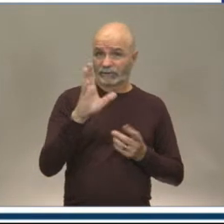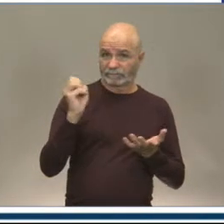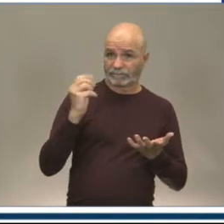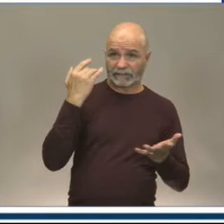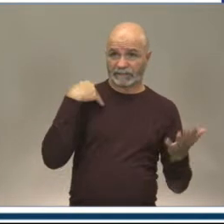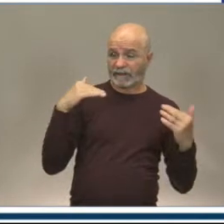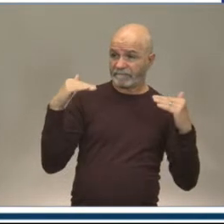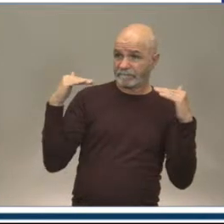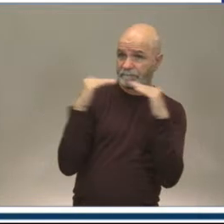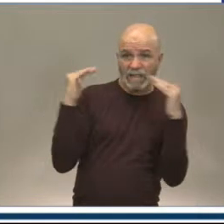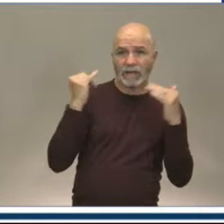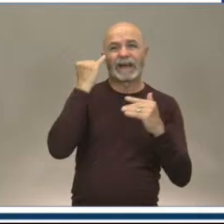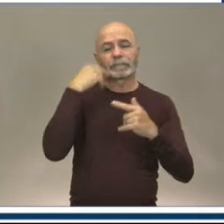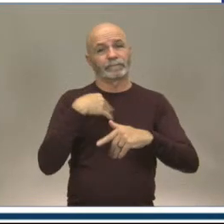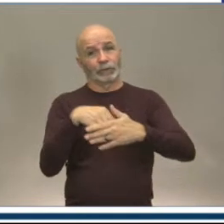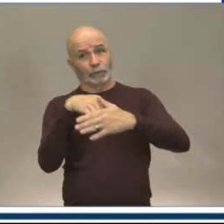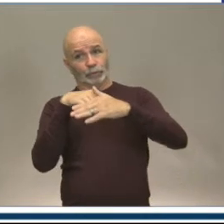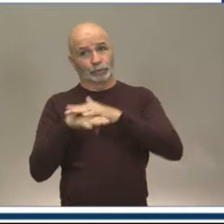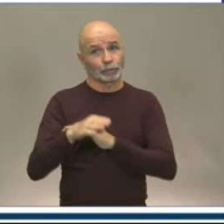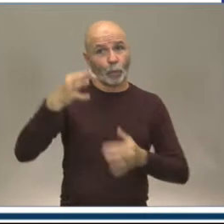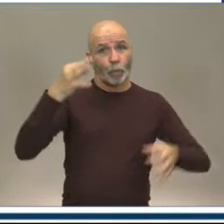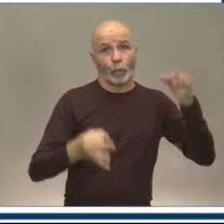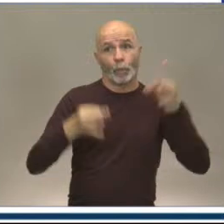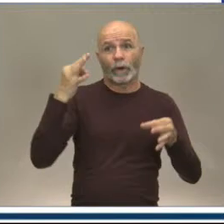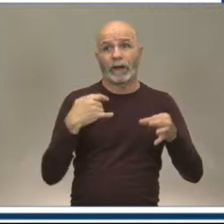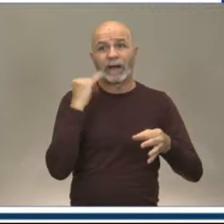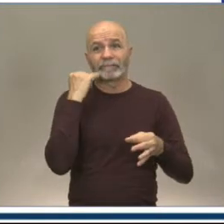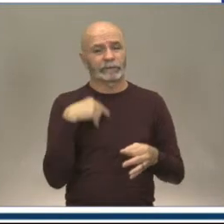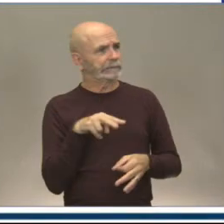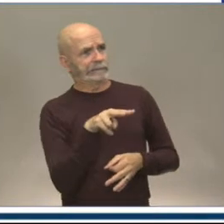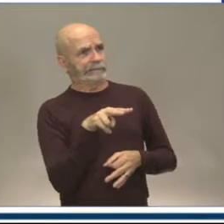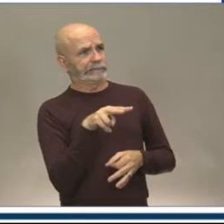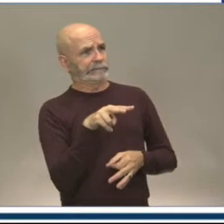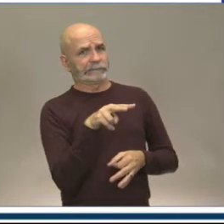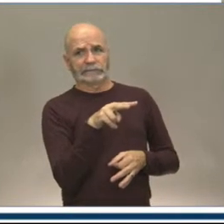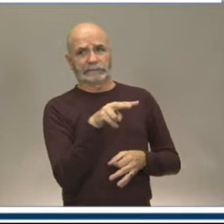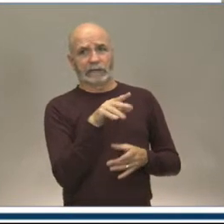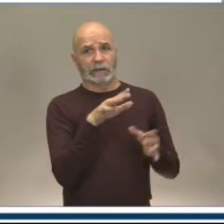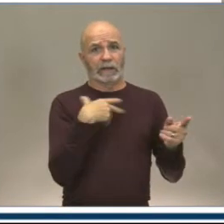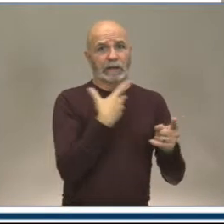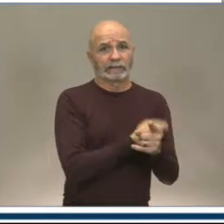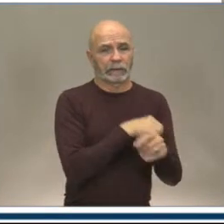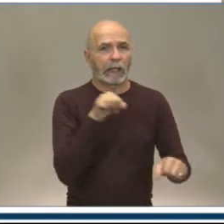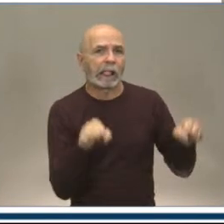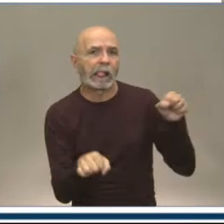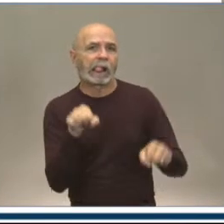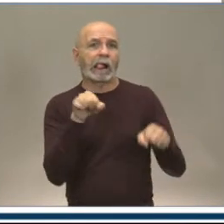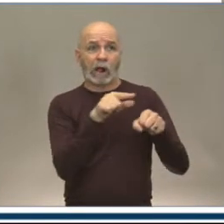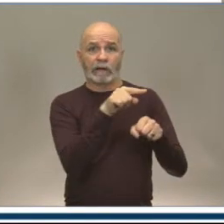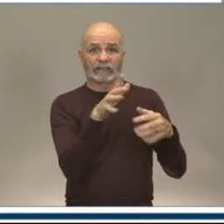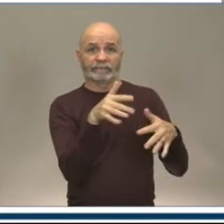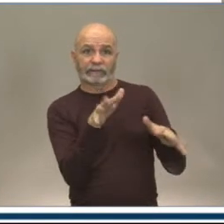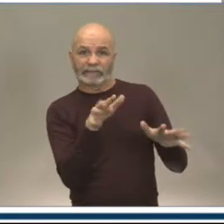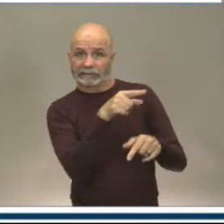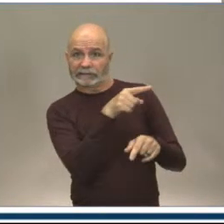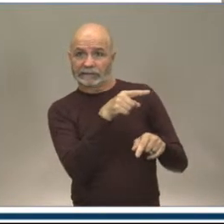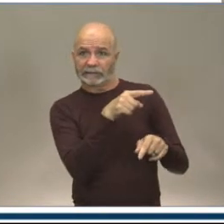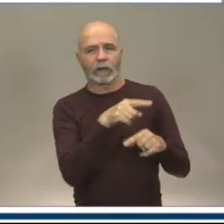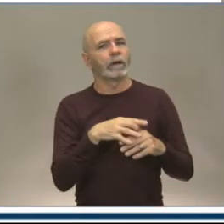sitting in the same room with them is vaccinated? I would it's my strong opinion that judges should be vaccinated,